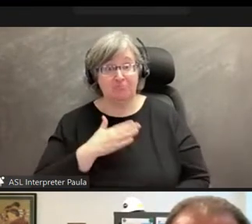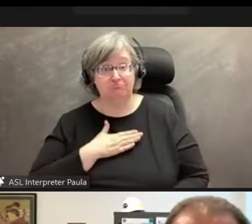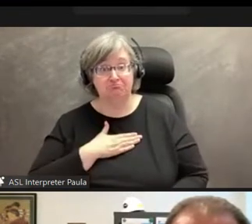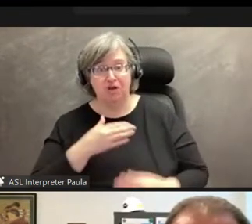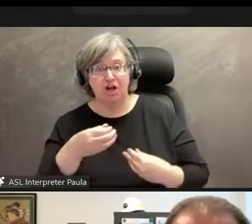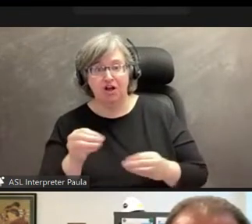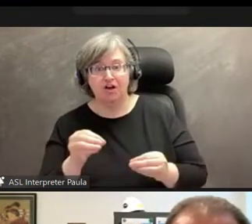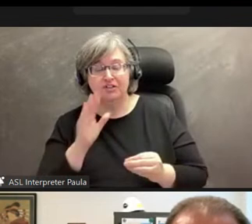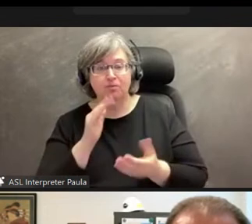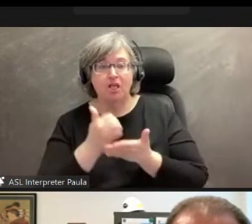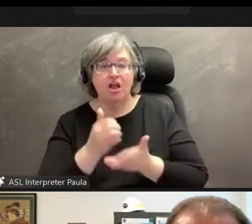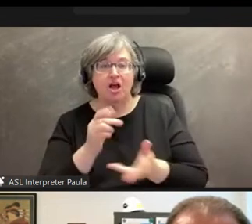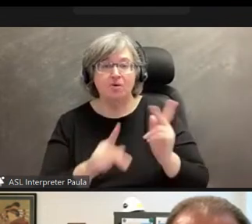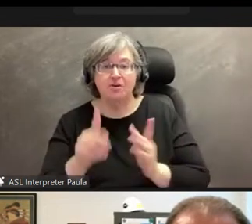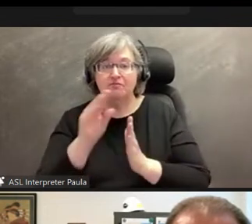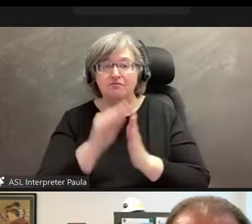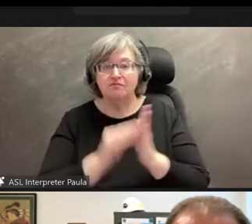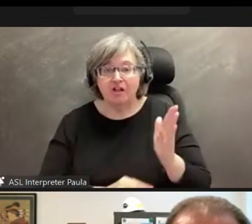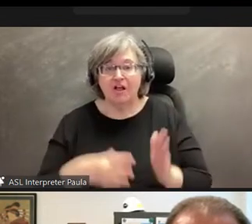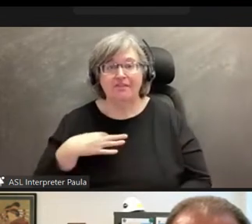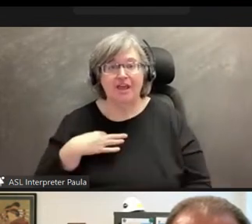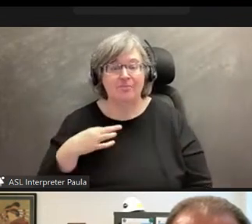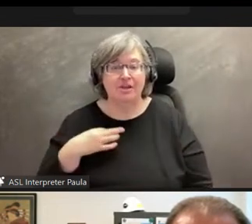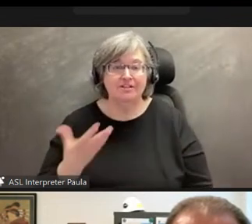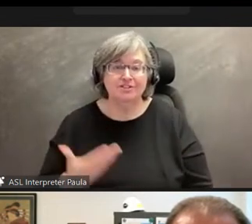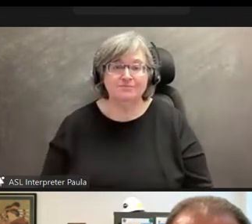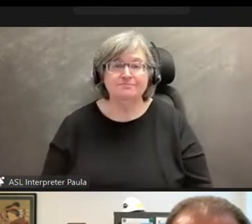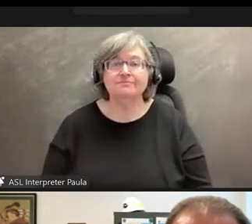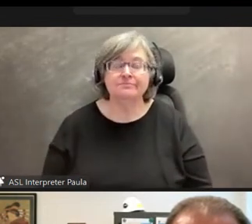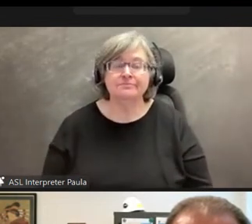completing the application, but